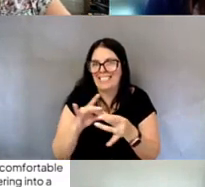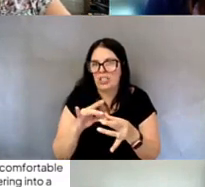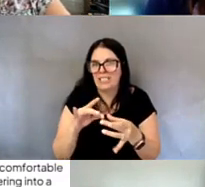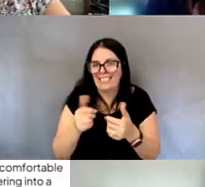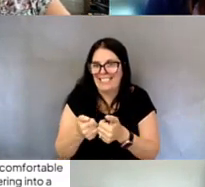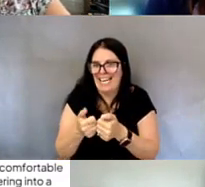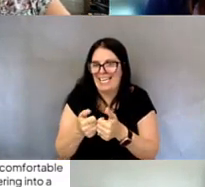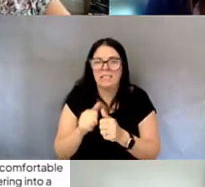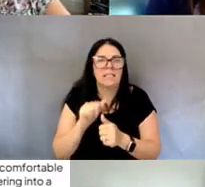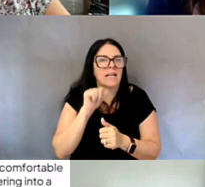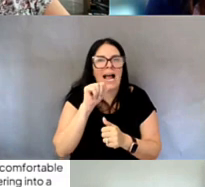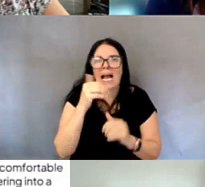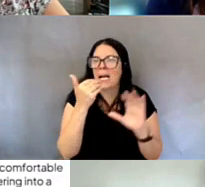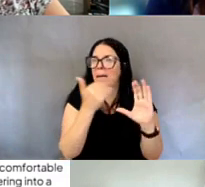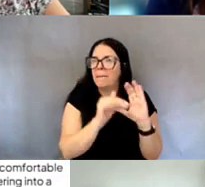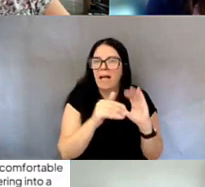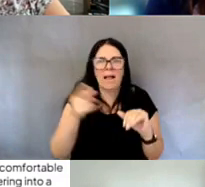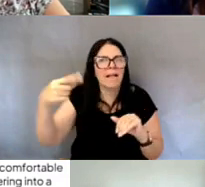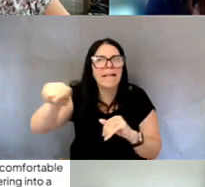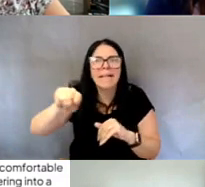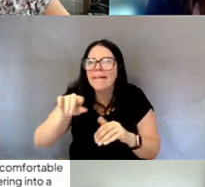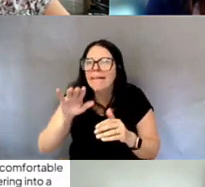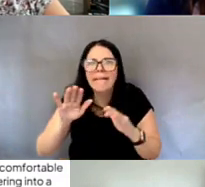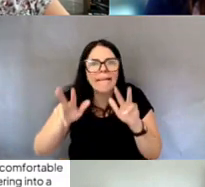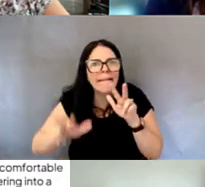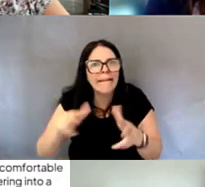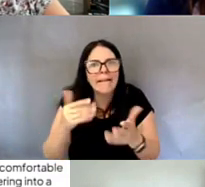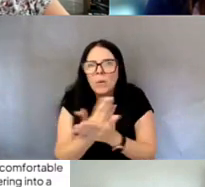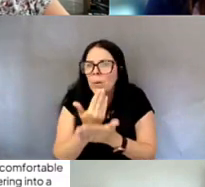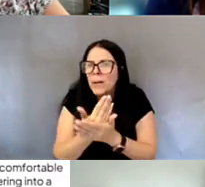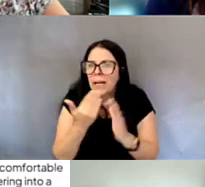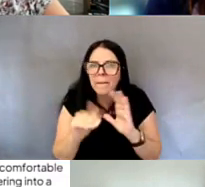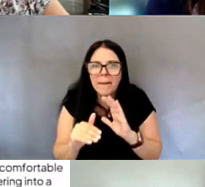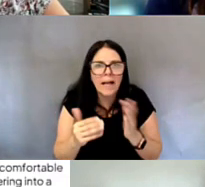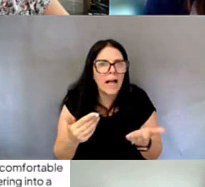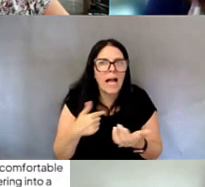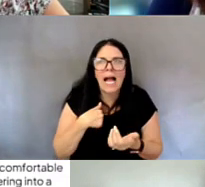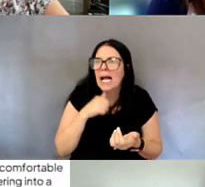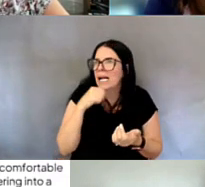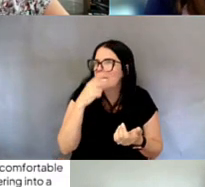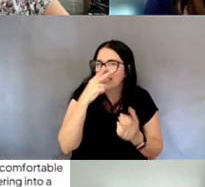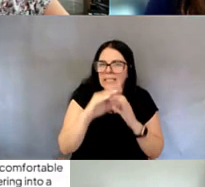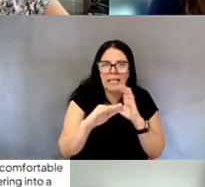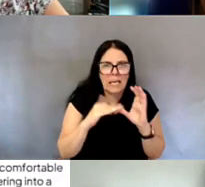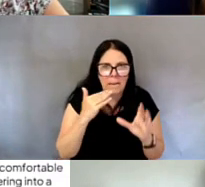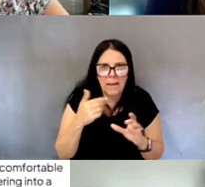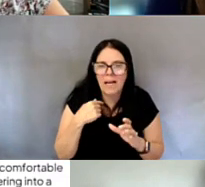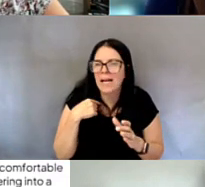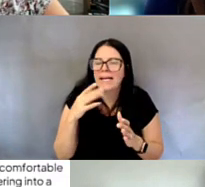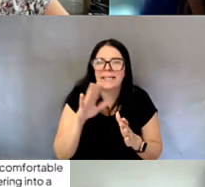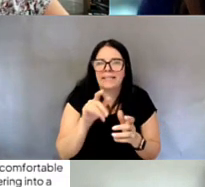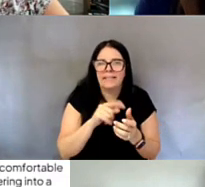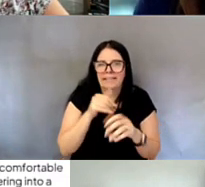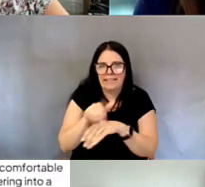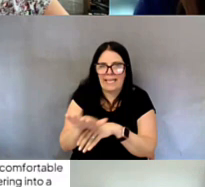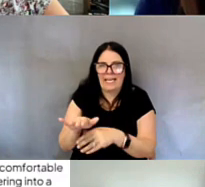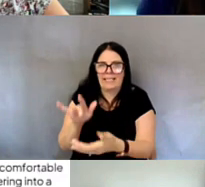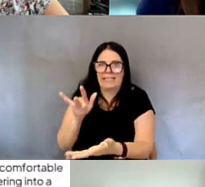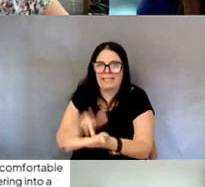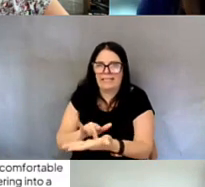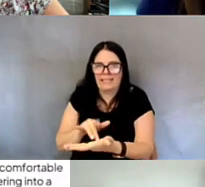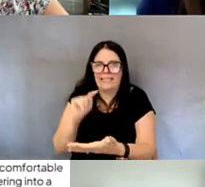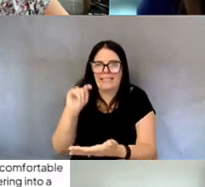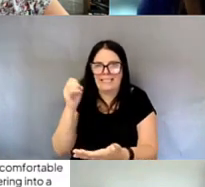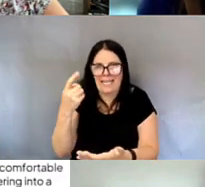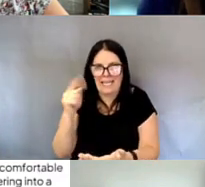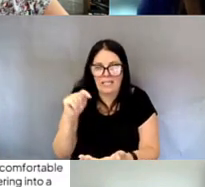would not check their emails. Oh, did you send it to me? I didn't see it. That was kind of a response when I sent first time. So